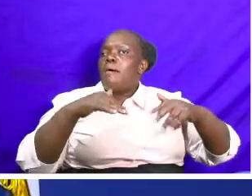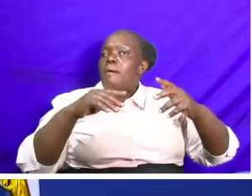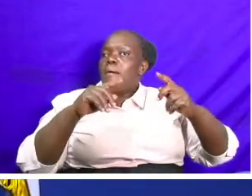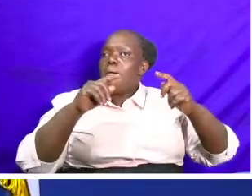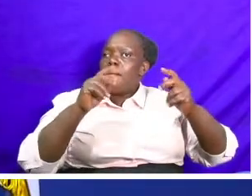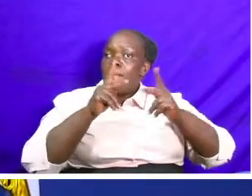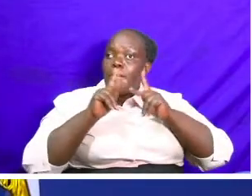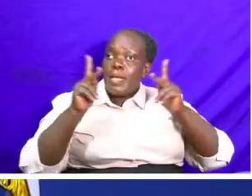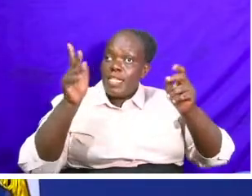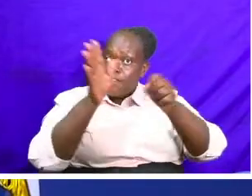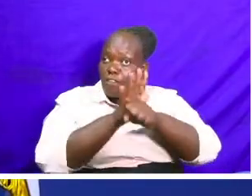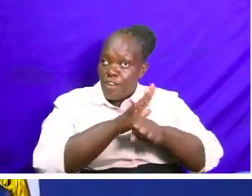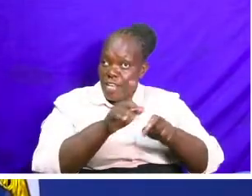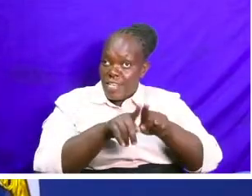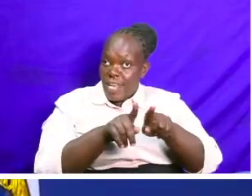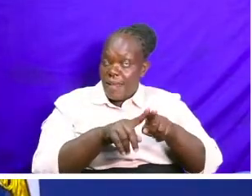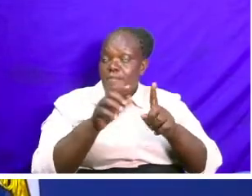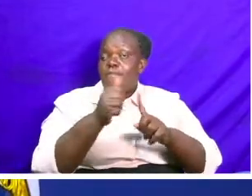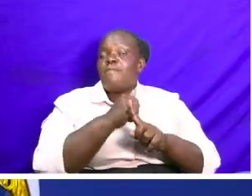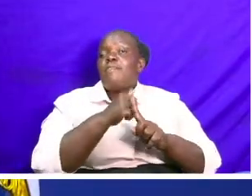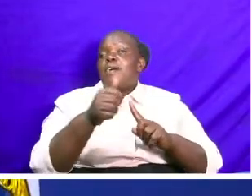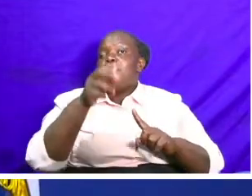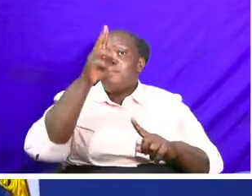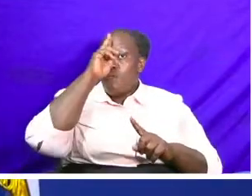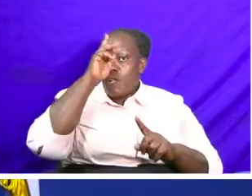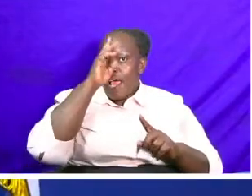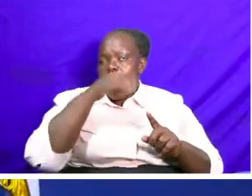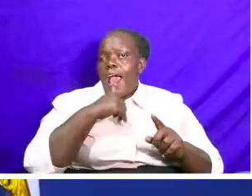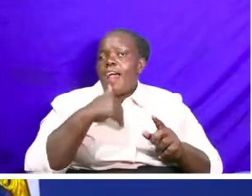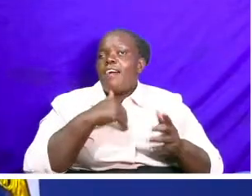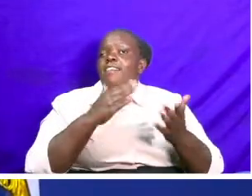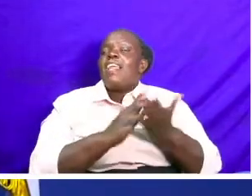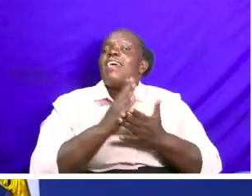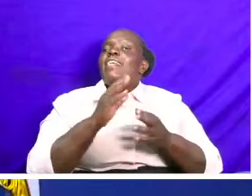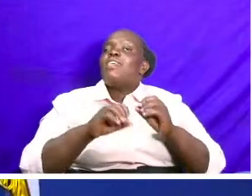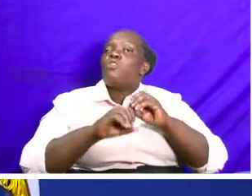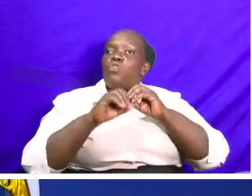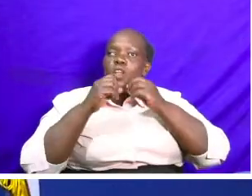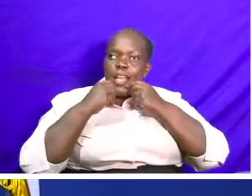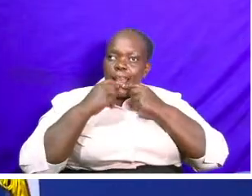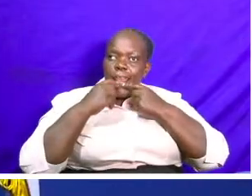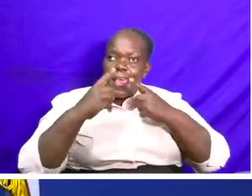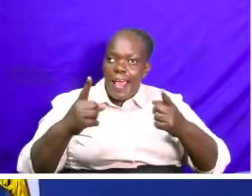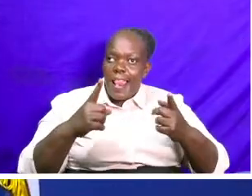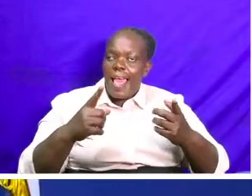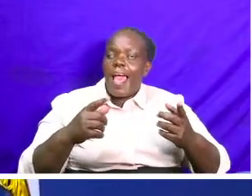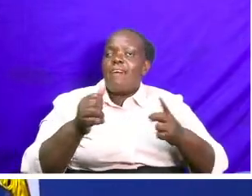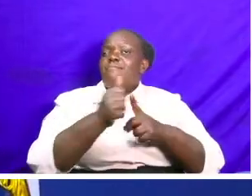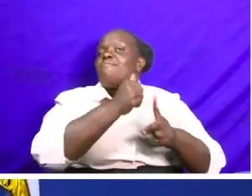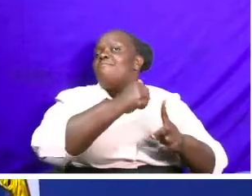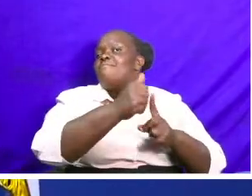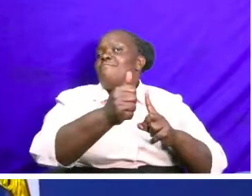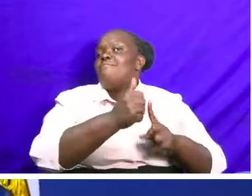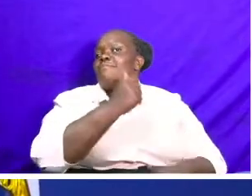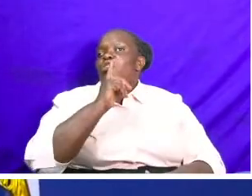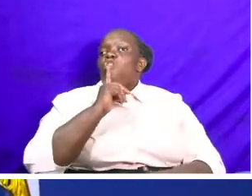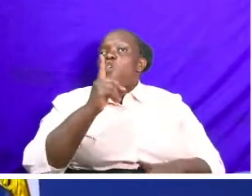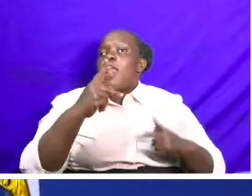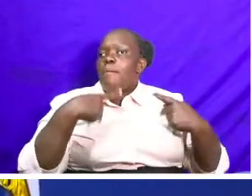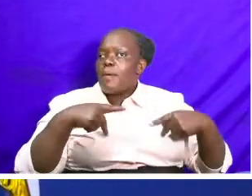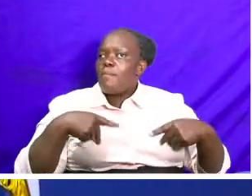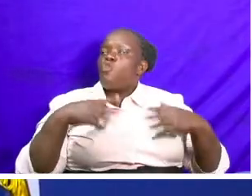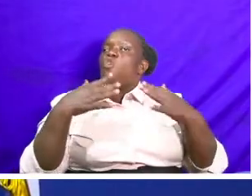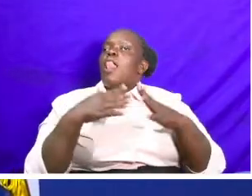becoming violent, then the police have the right to declare that a riot and to order those people to